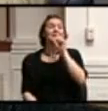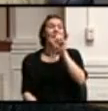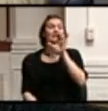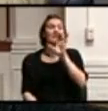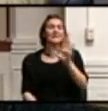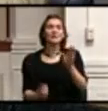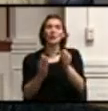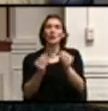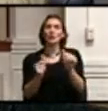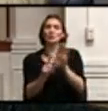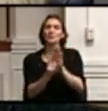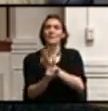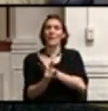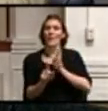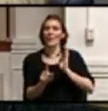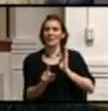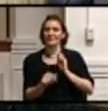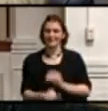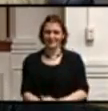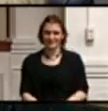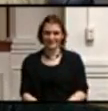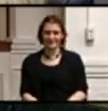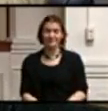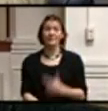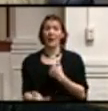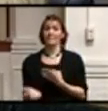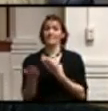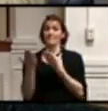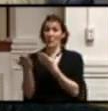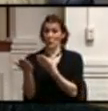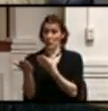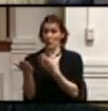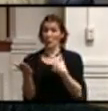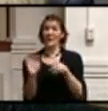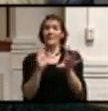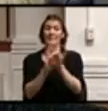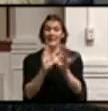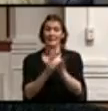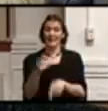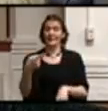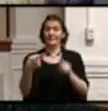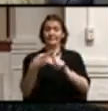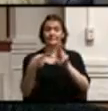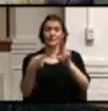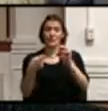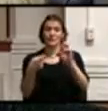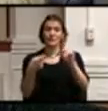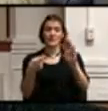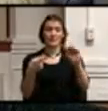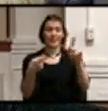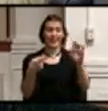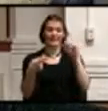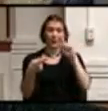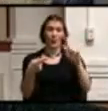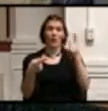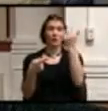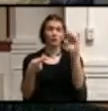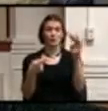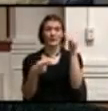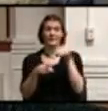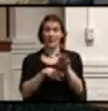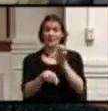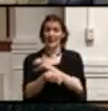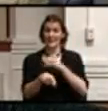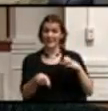Senior Solutions Board. So, I move that we appoint Rosamund Blake to the Tree Advisory Committee